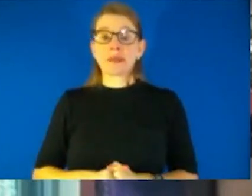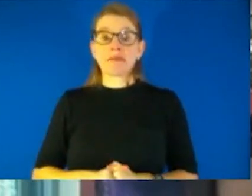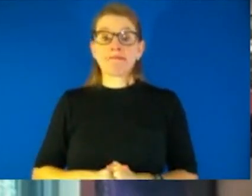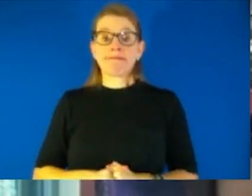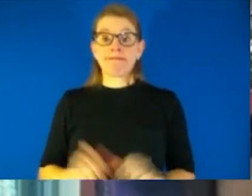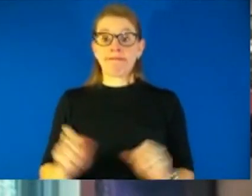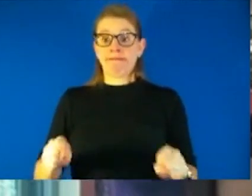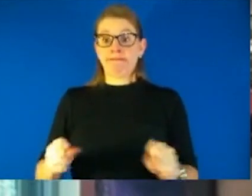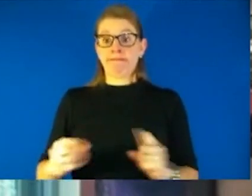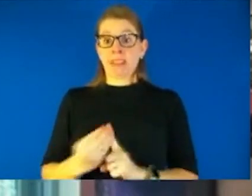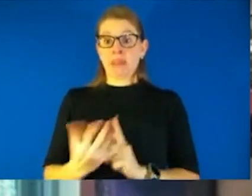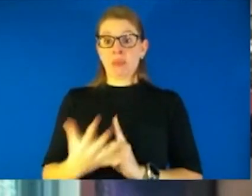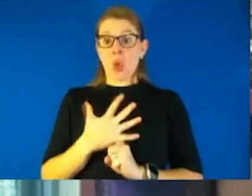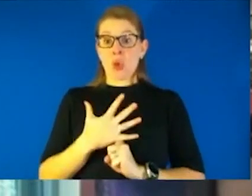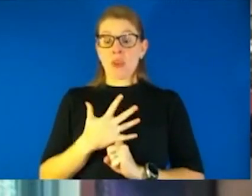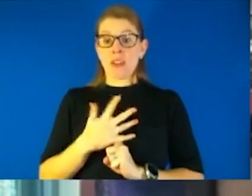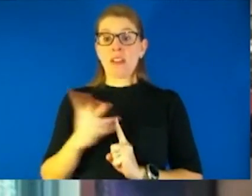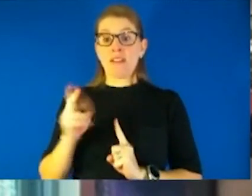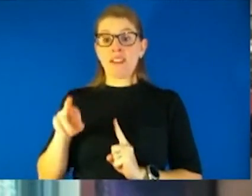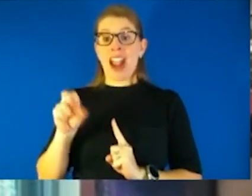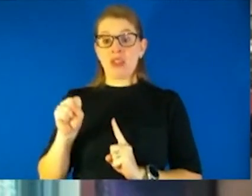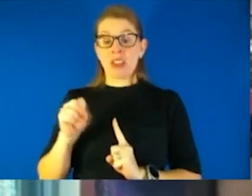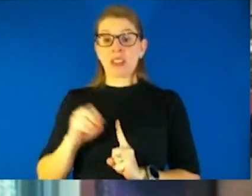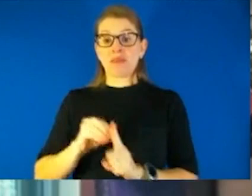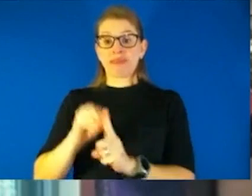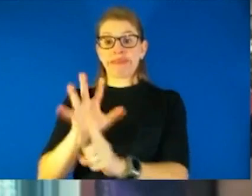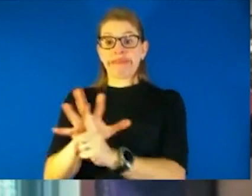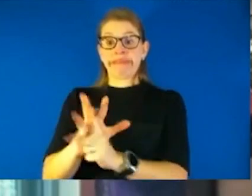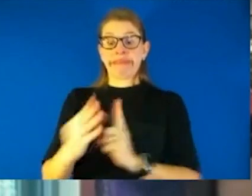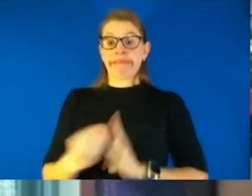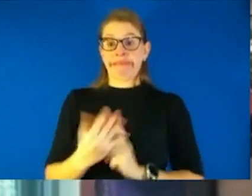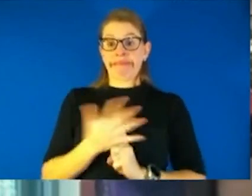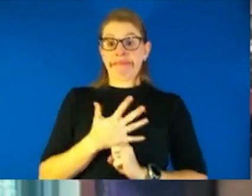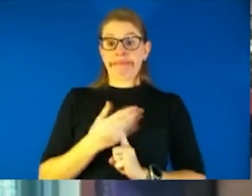potentially exposed to the virus in the deer. The Texas study